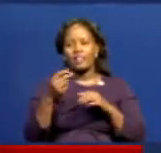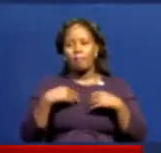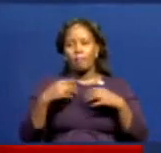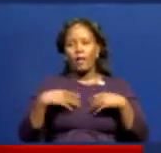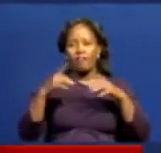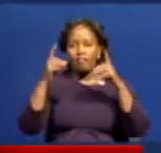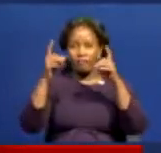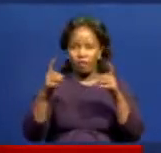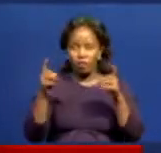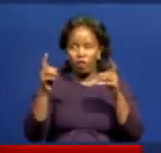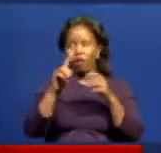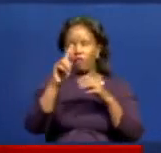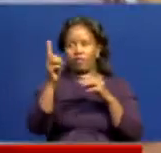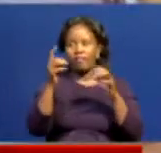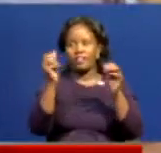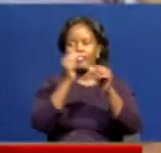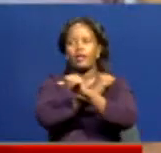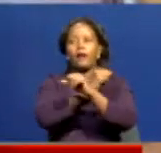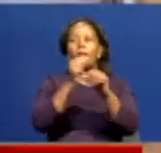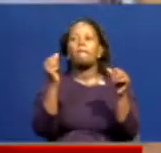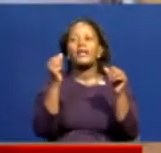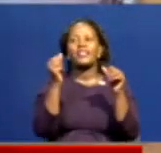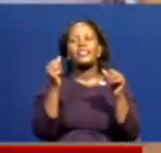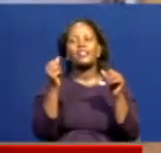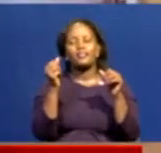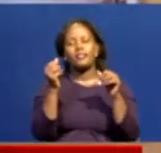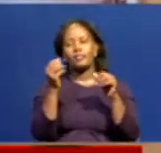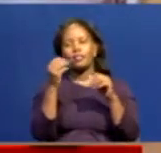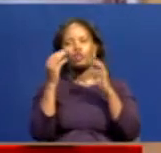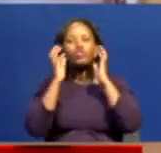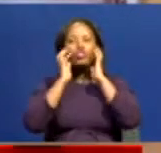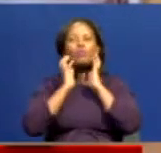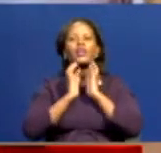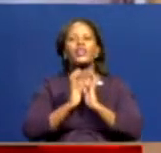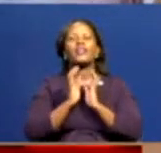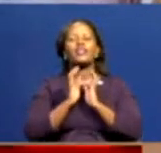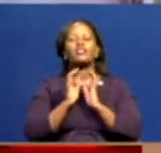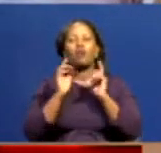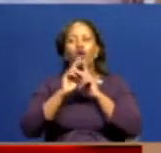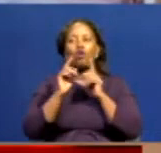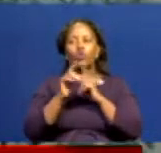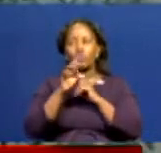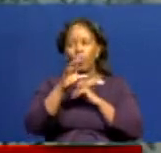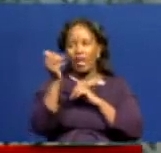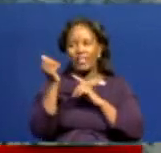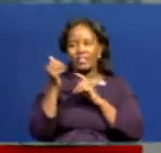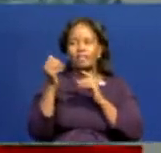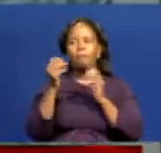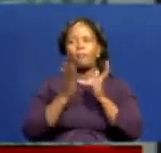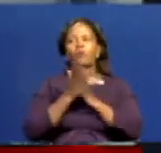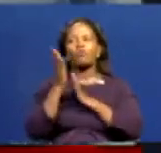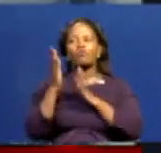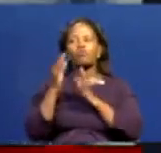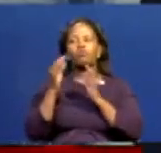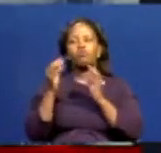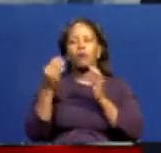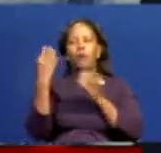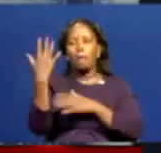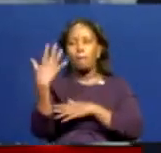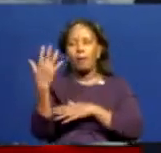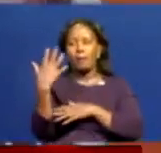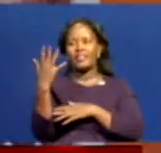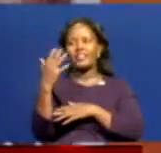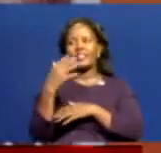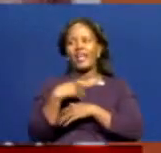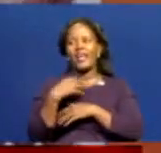first President Jomo Kenyatta, while the late issue notes in the denomination of 5, 10, 20 and